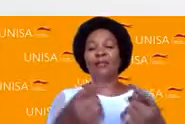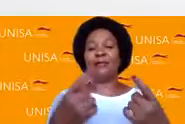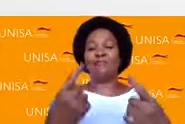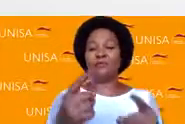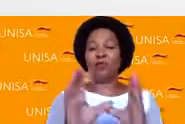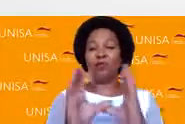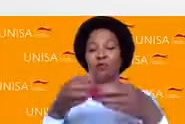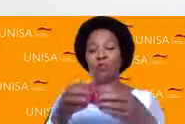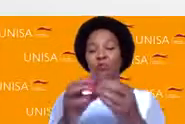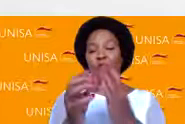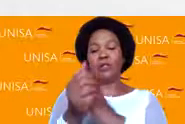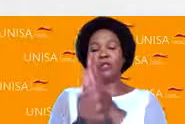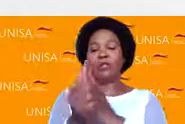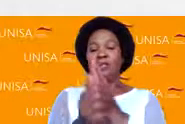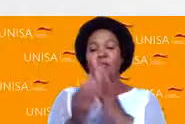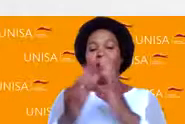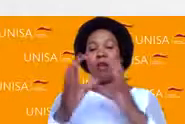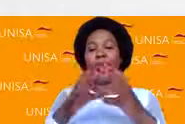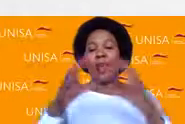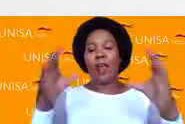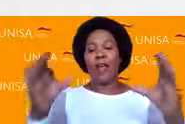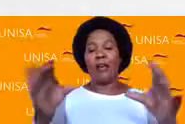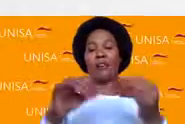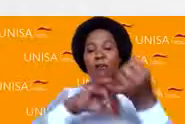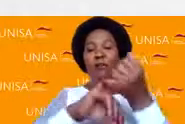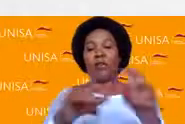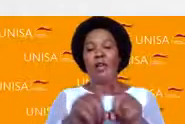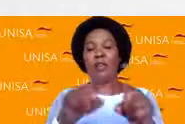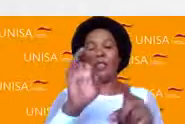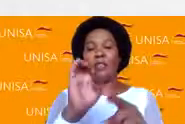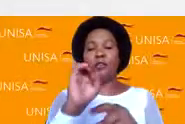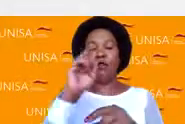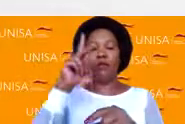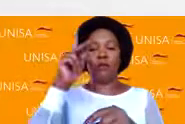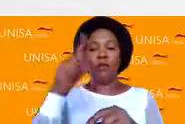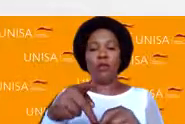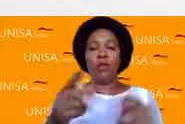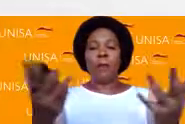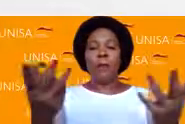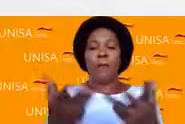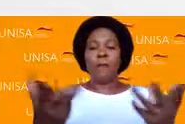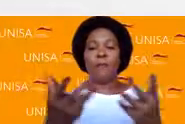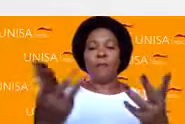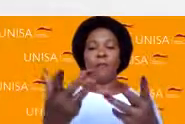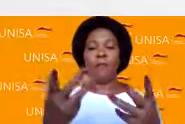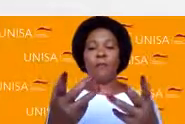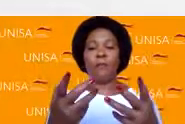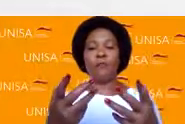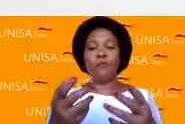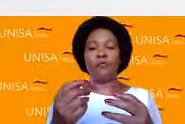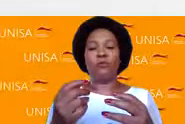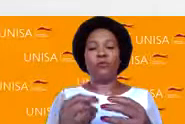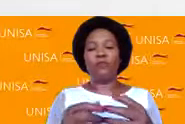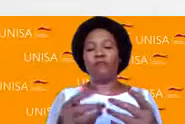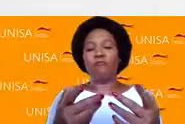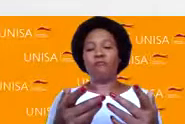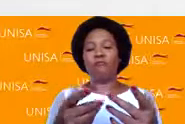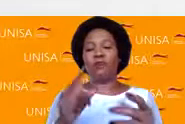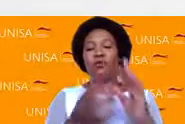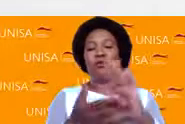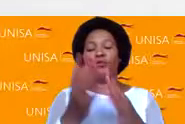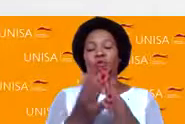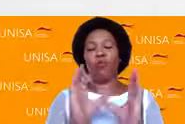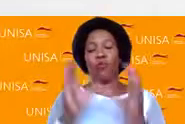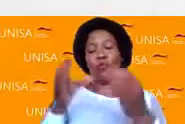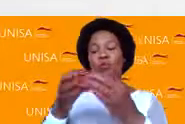larger modules such as EUP, where you will actually have assignments to go do on your group site. So really have a look